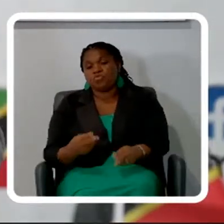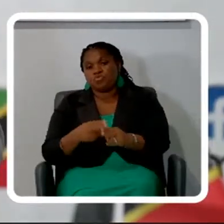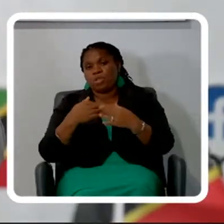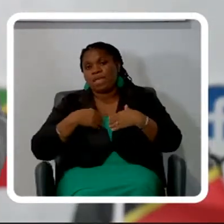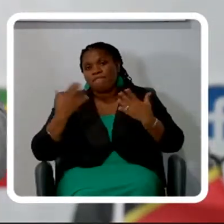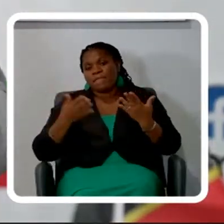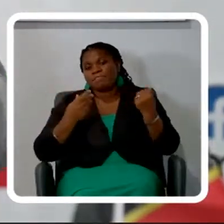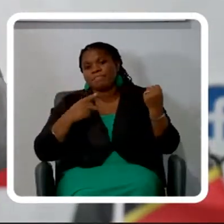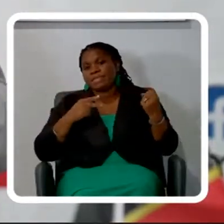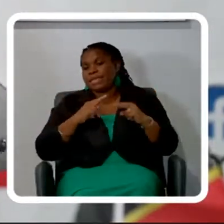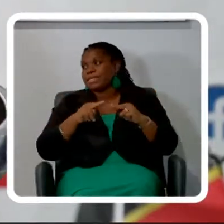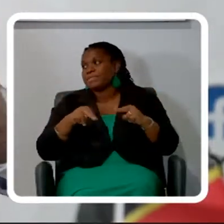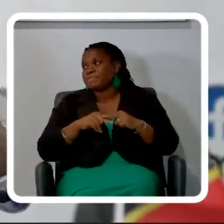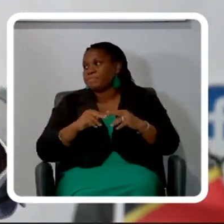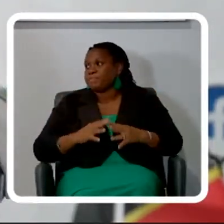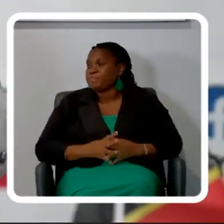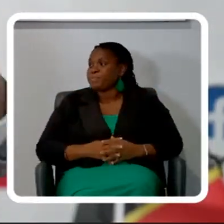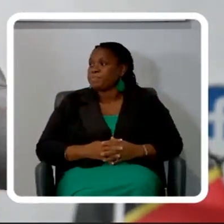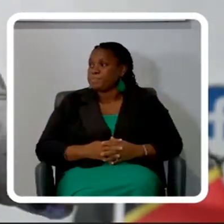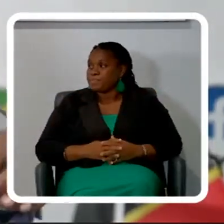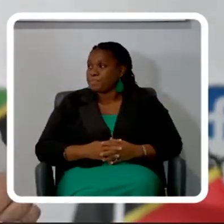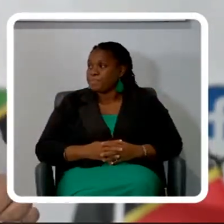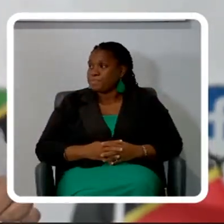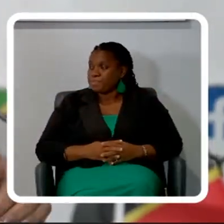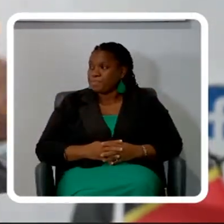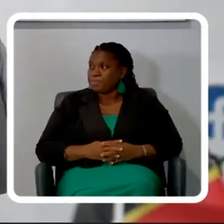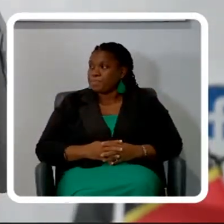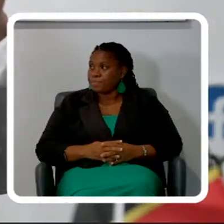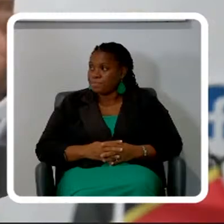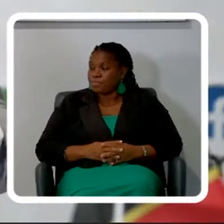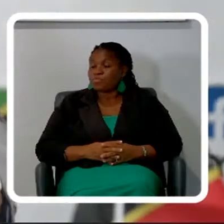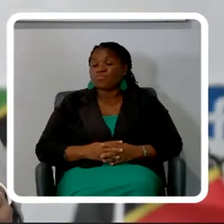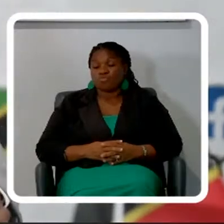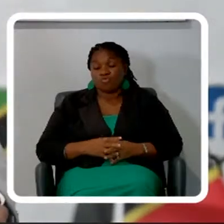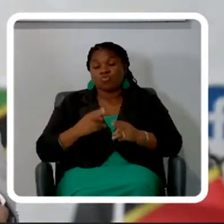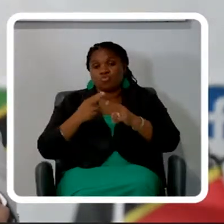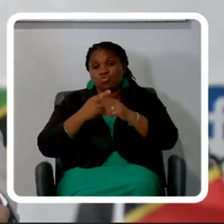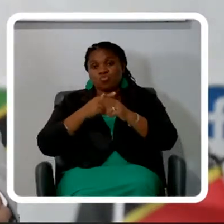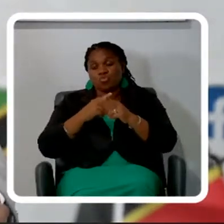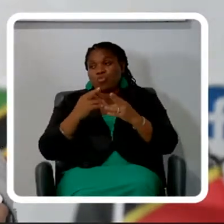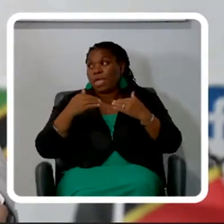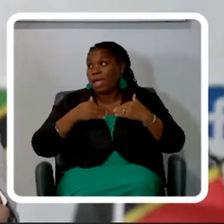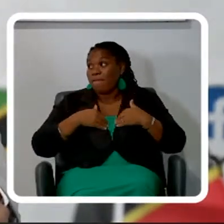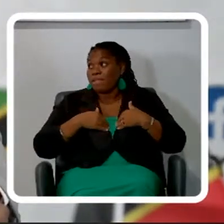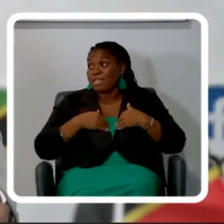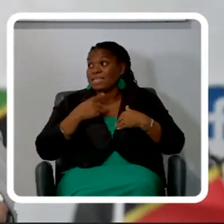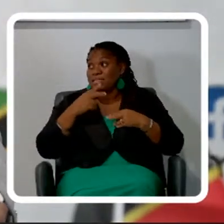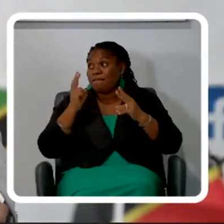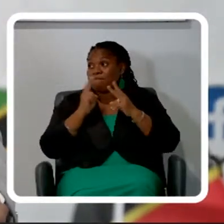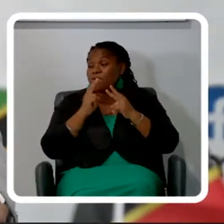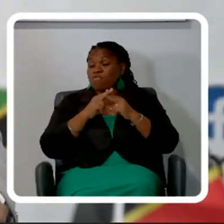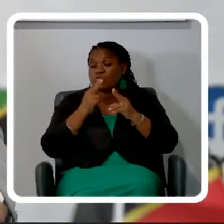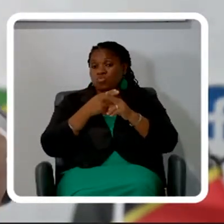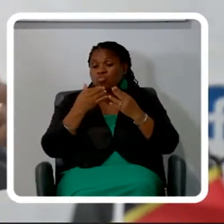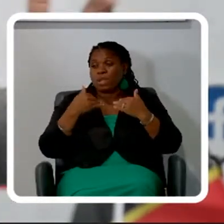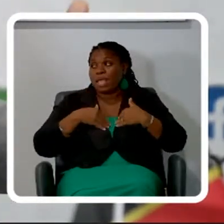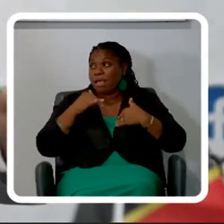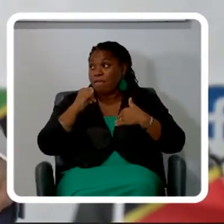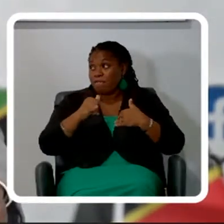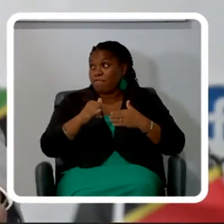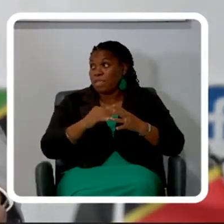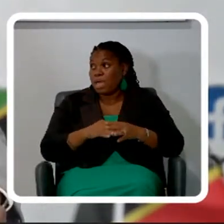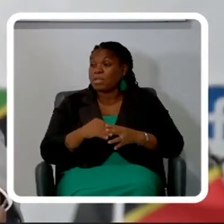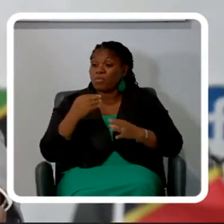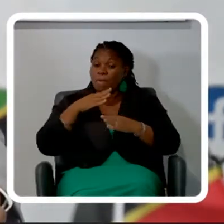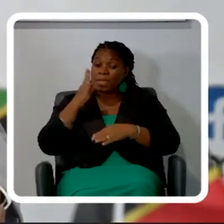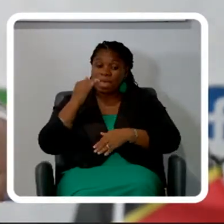little pinhole here. And so we're going to be introducing that pinhole surgery very soon as well. When I say very soon, I'm talking about months. That will be at the